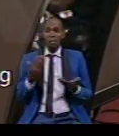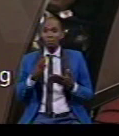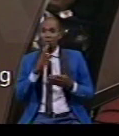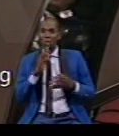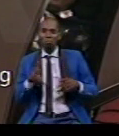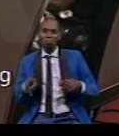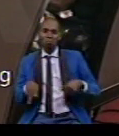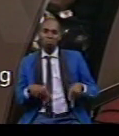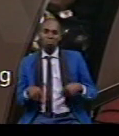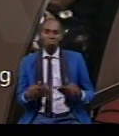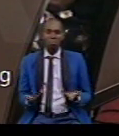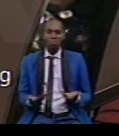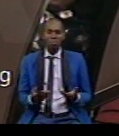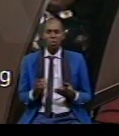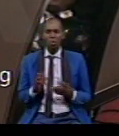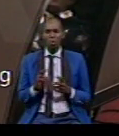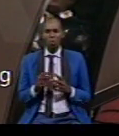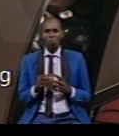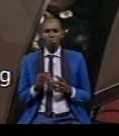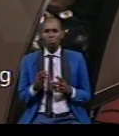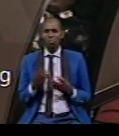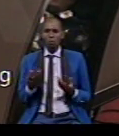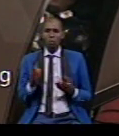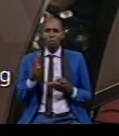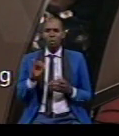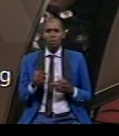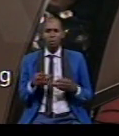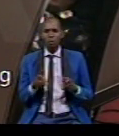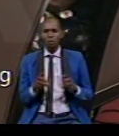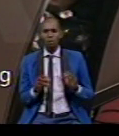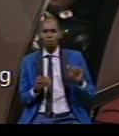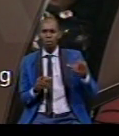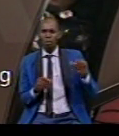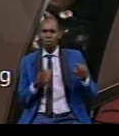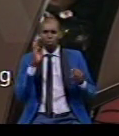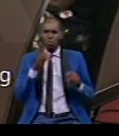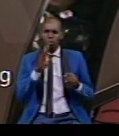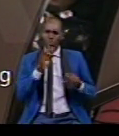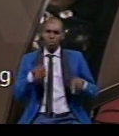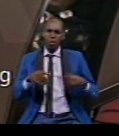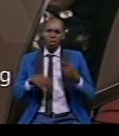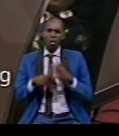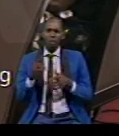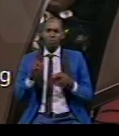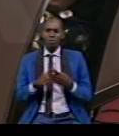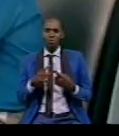fibroid. Some of them having incurable diseases. And they heard, and